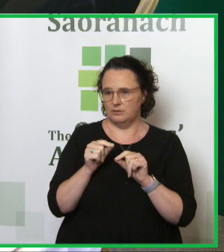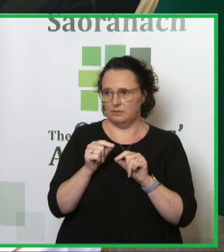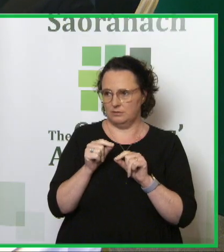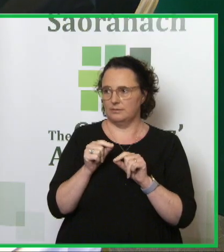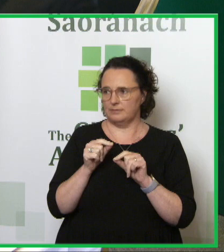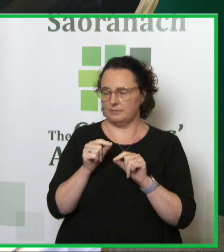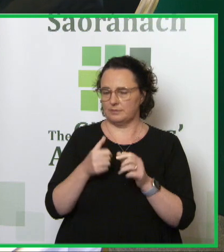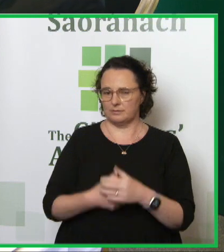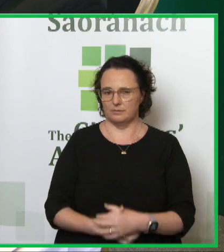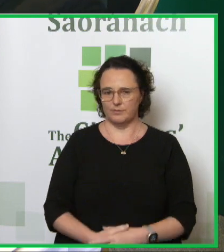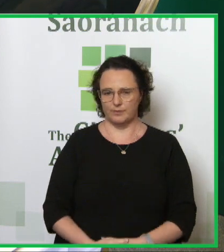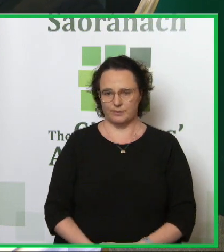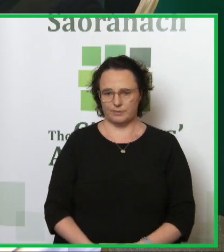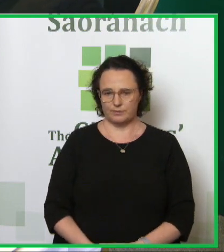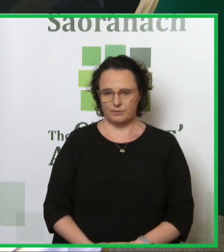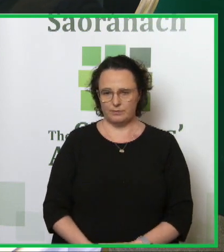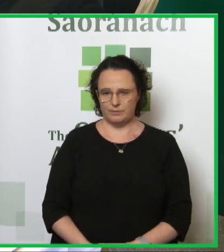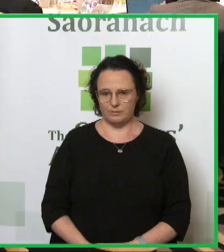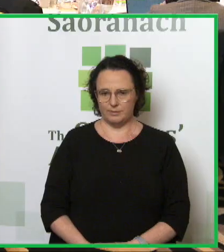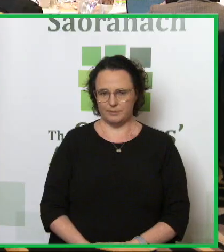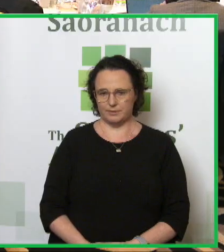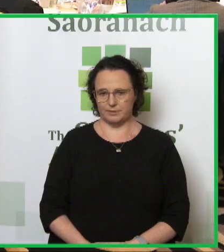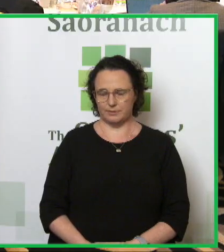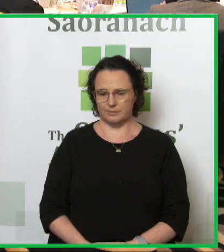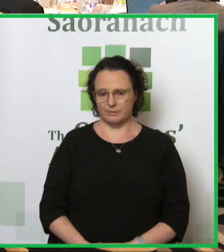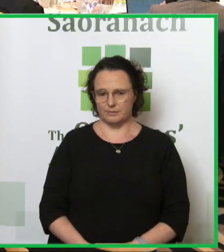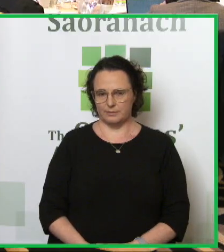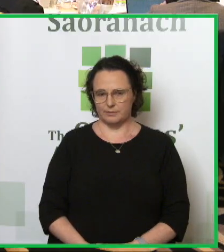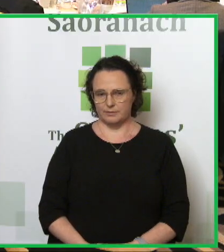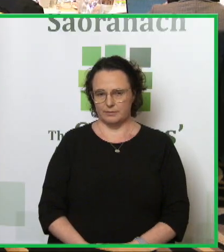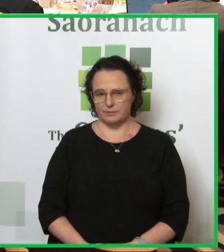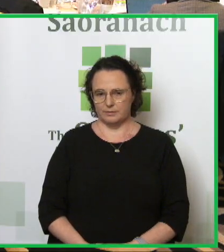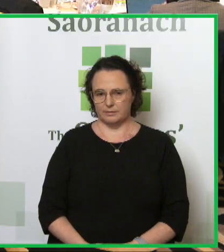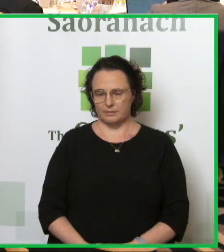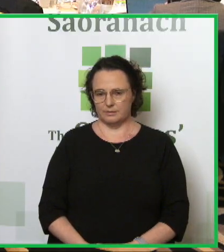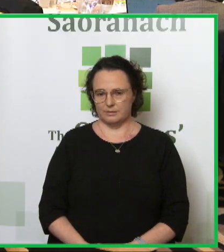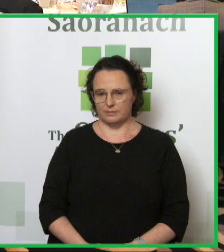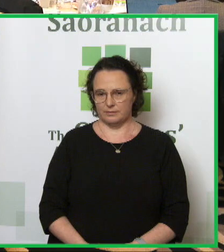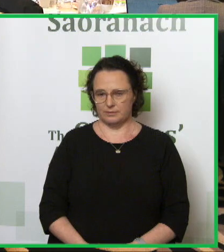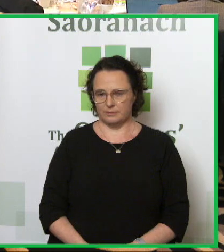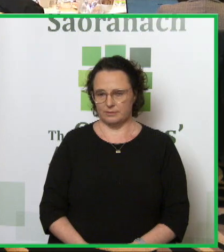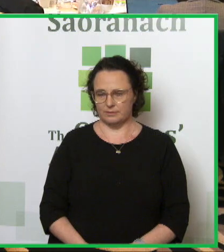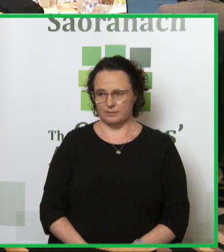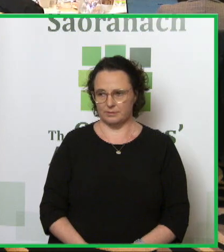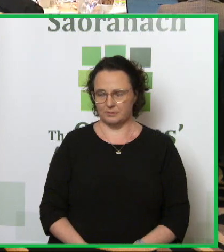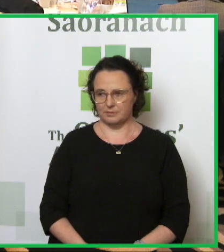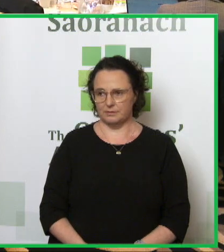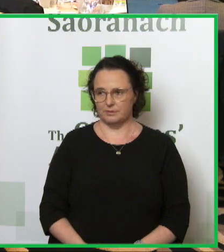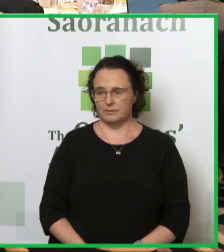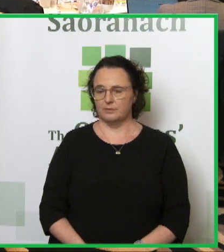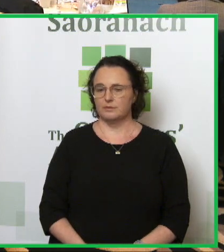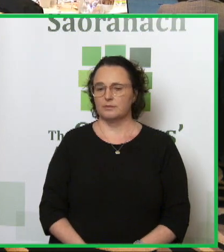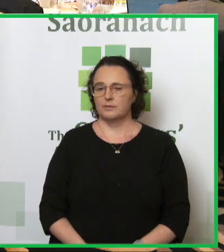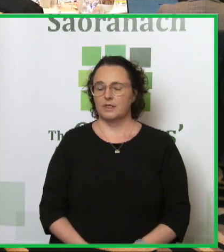we'll have different colour ballot papers for each. Okay. Yeah. Okay, do you want to just clarify that? Just 1 second. So what